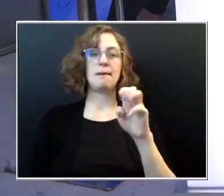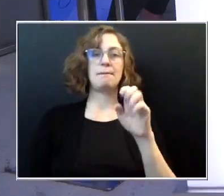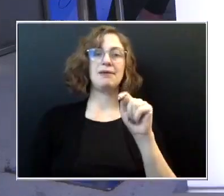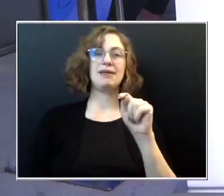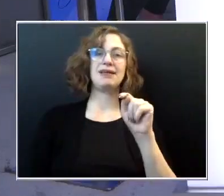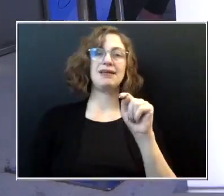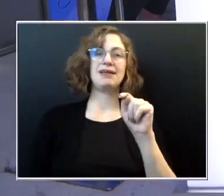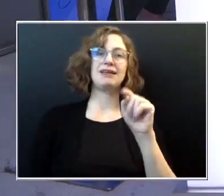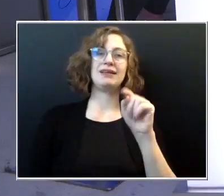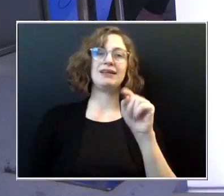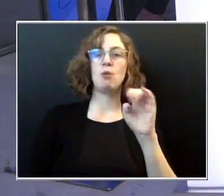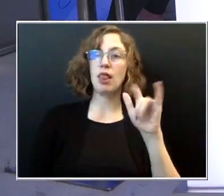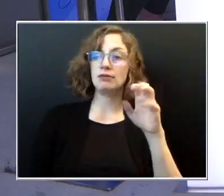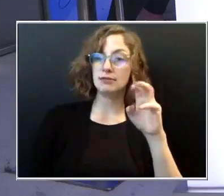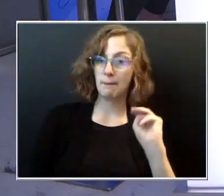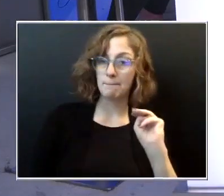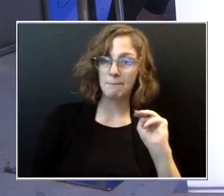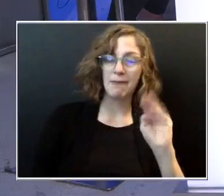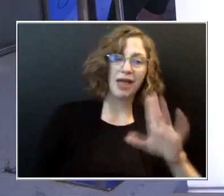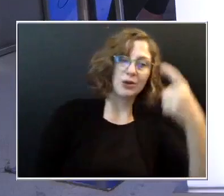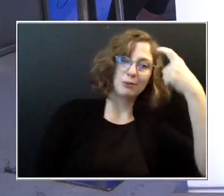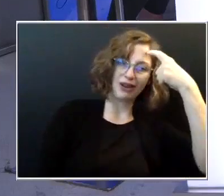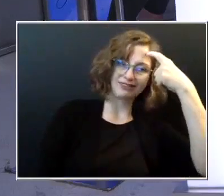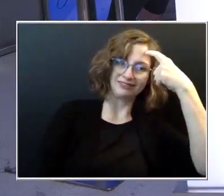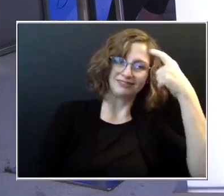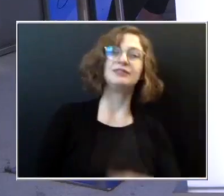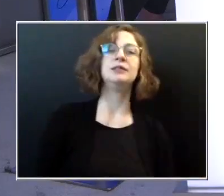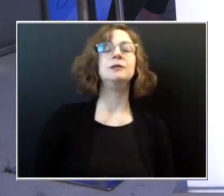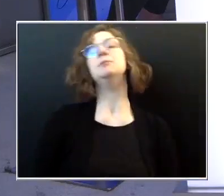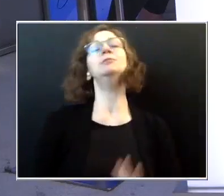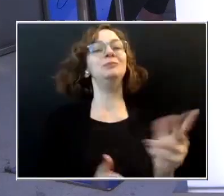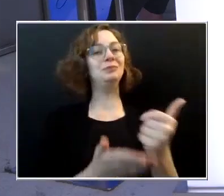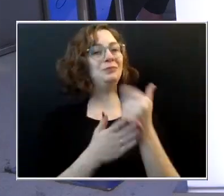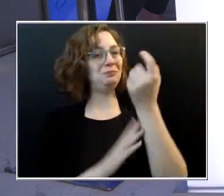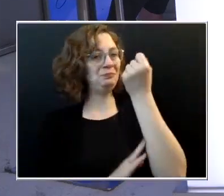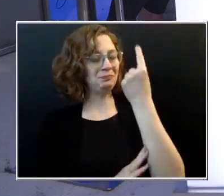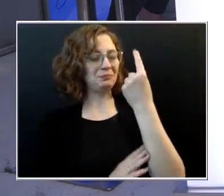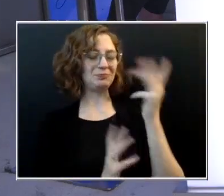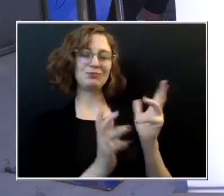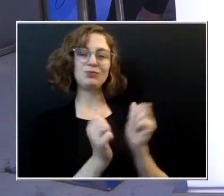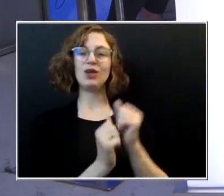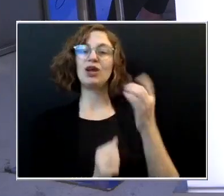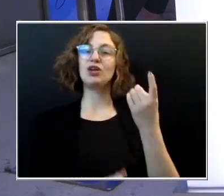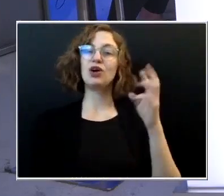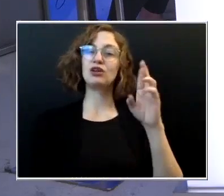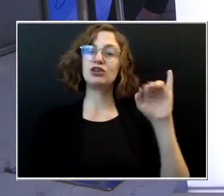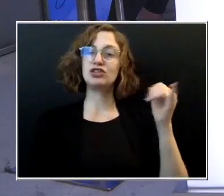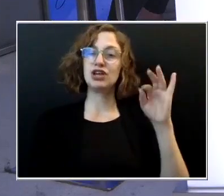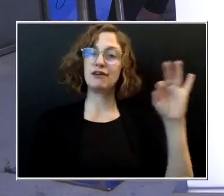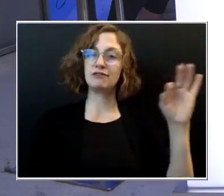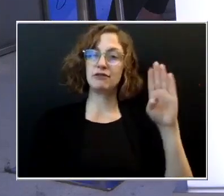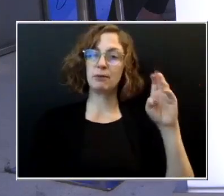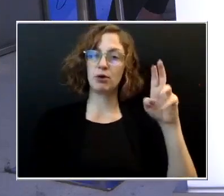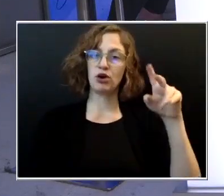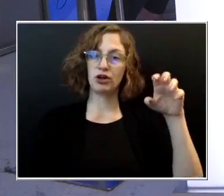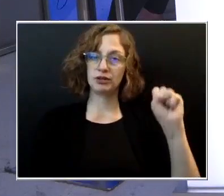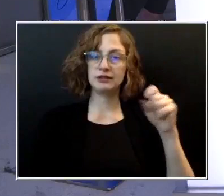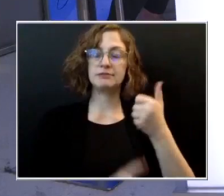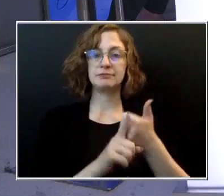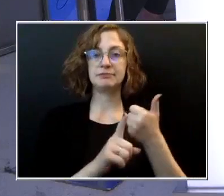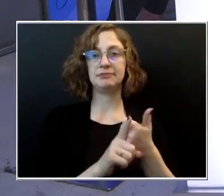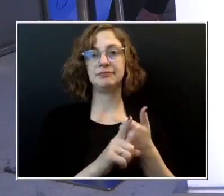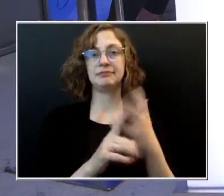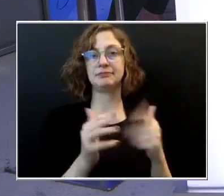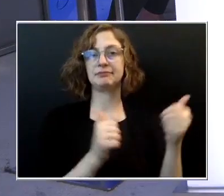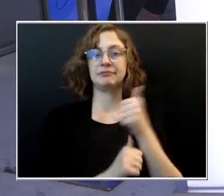we're talking with these terrific folks. Dr. Jeff Burns is an expert in memory care and the co-director of the KU Alzheimer's Disease Research